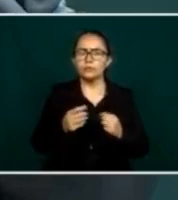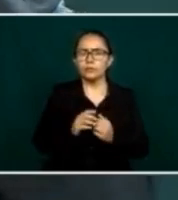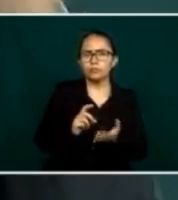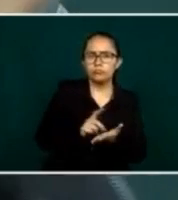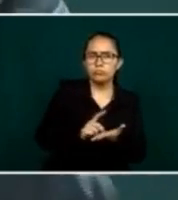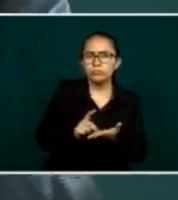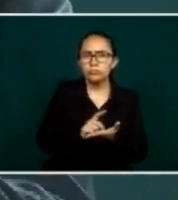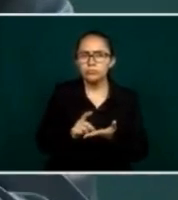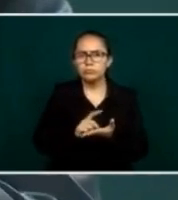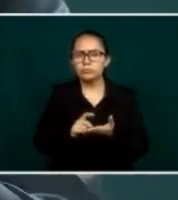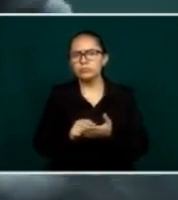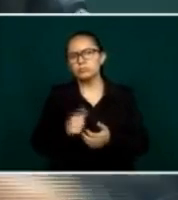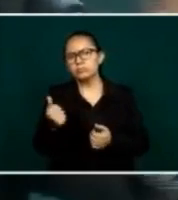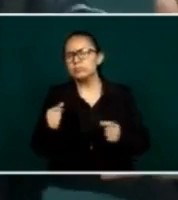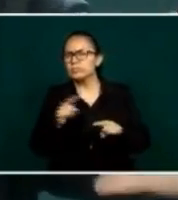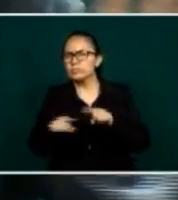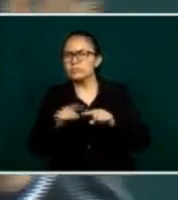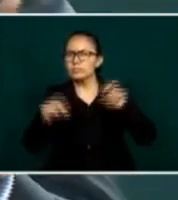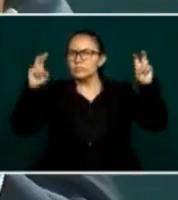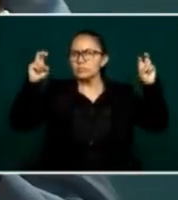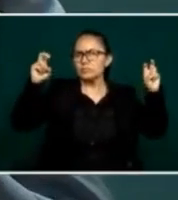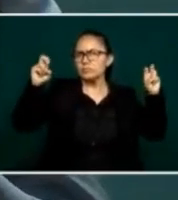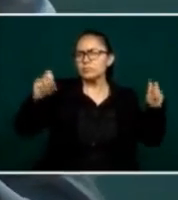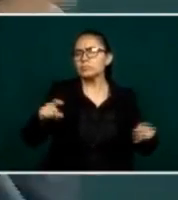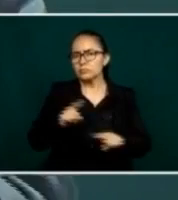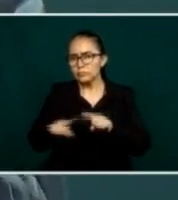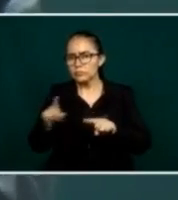We are discussing.